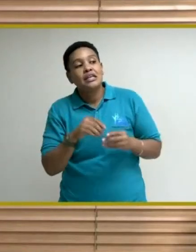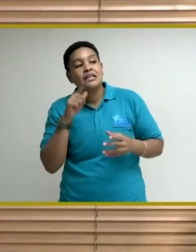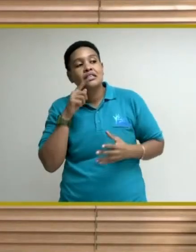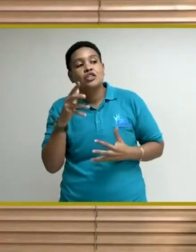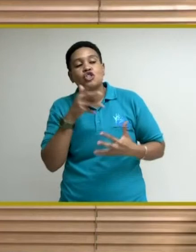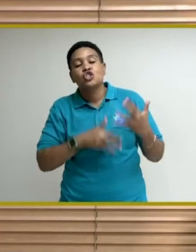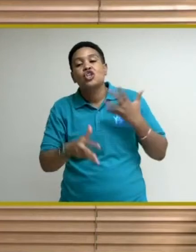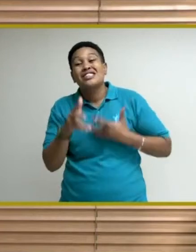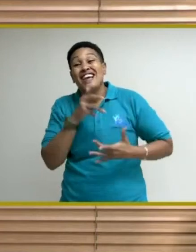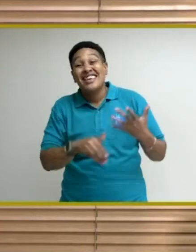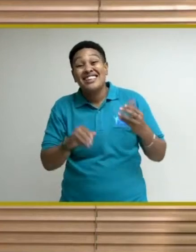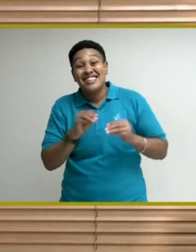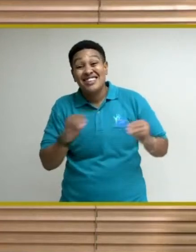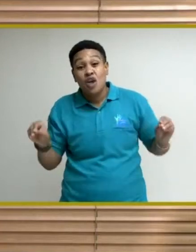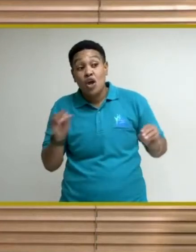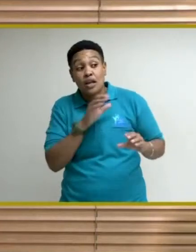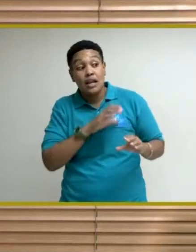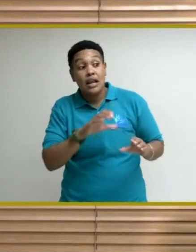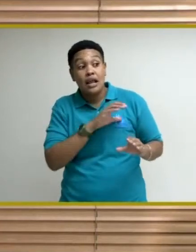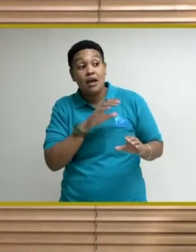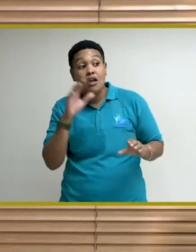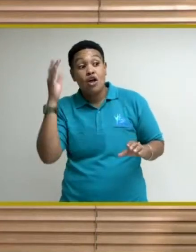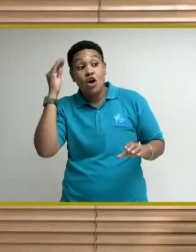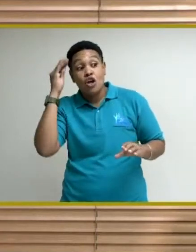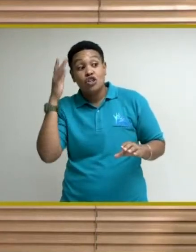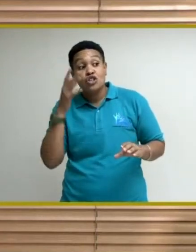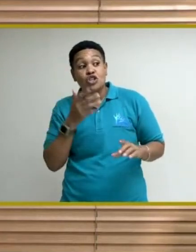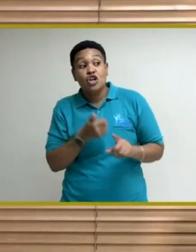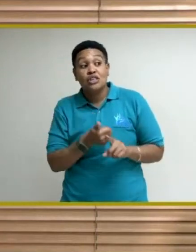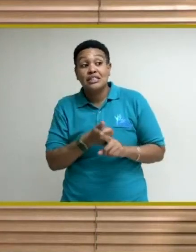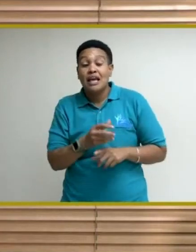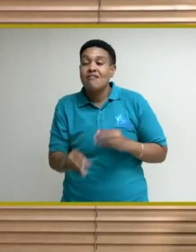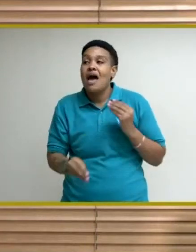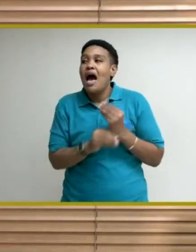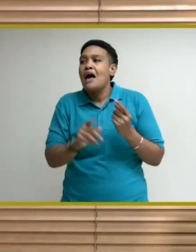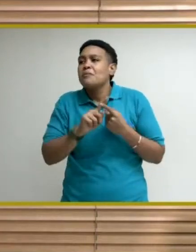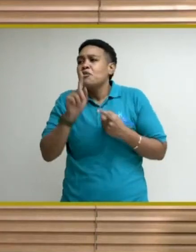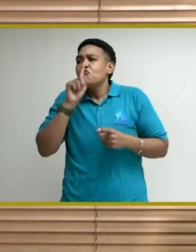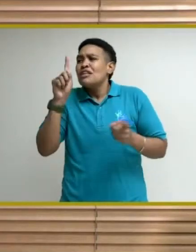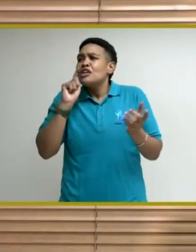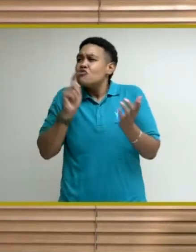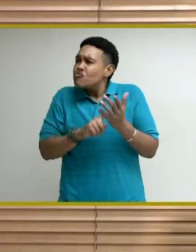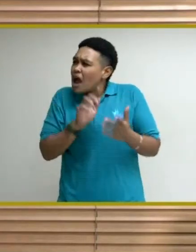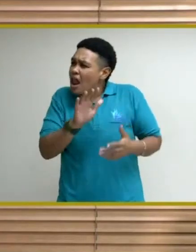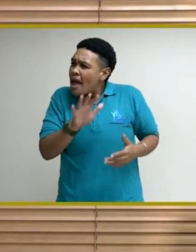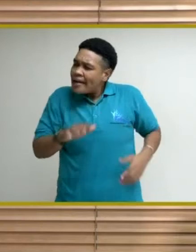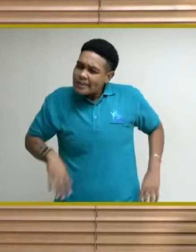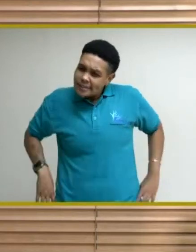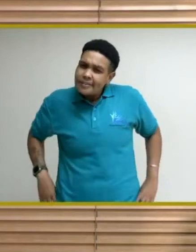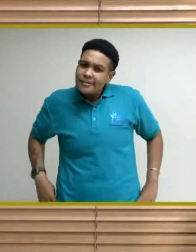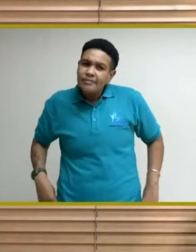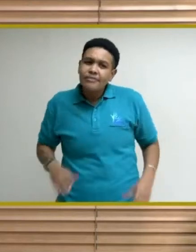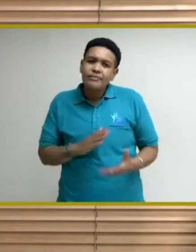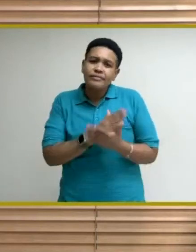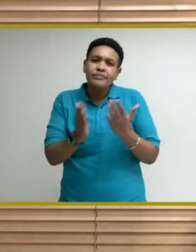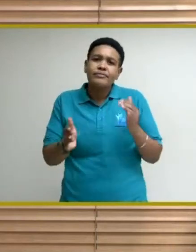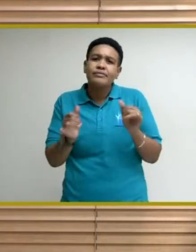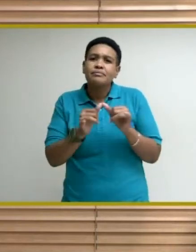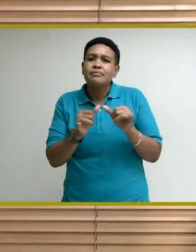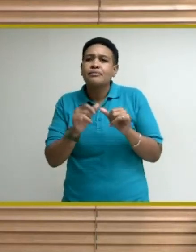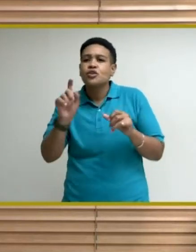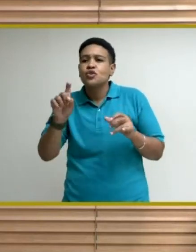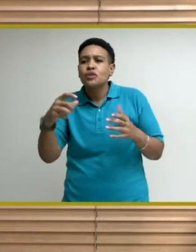society, the non-clinical concerns, and to recognize that these measures should